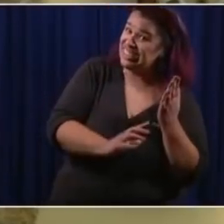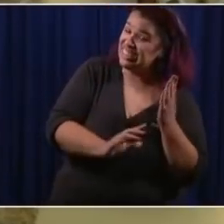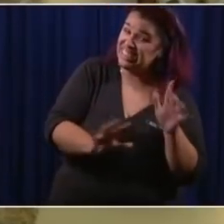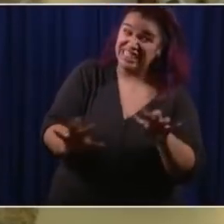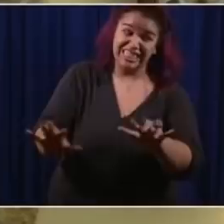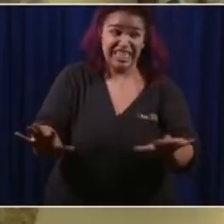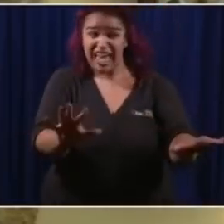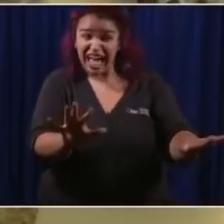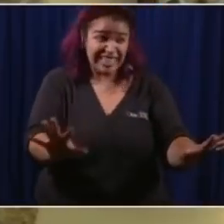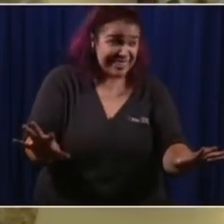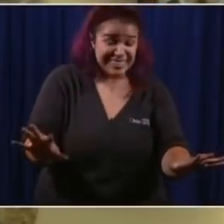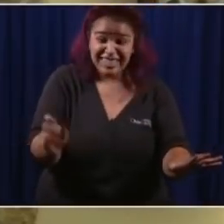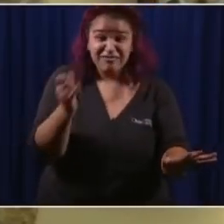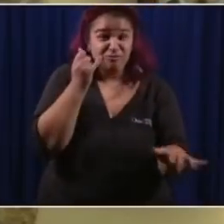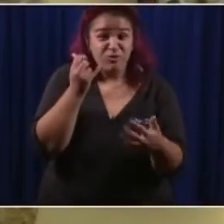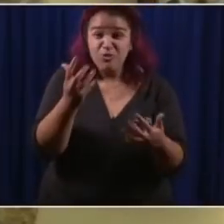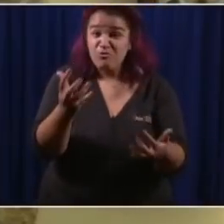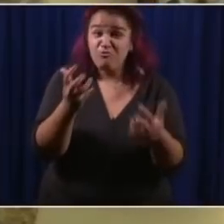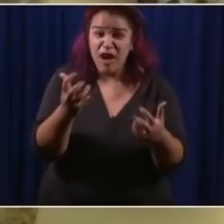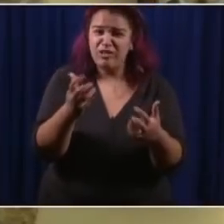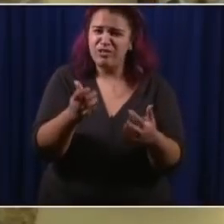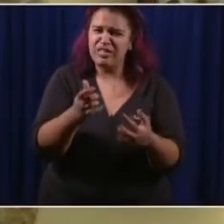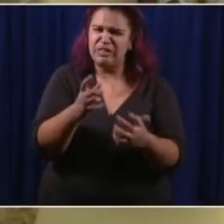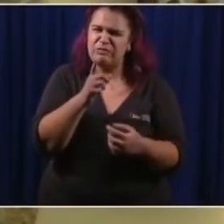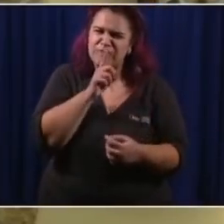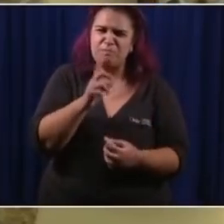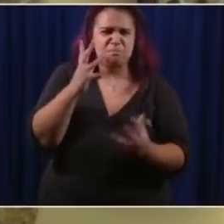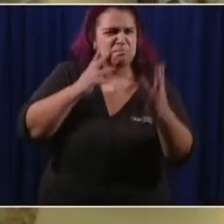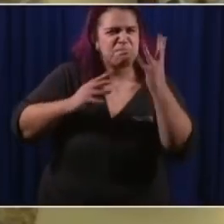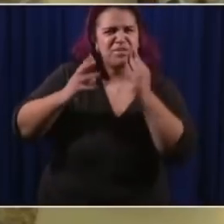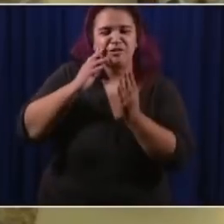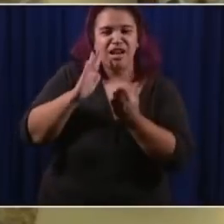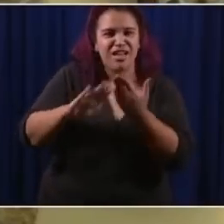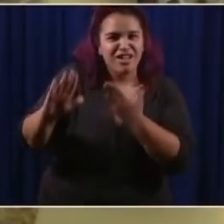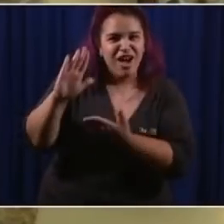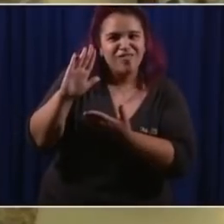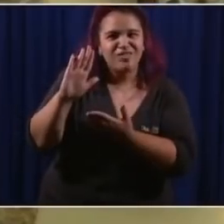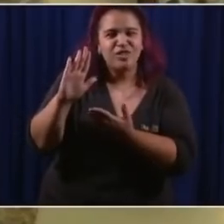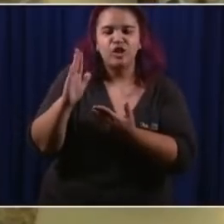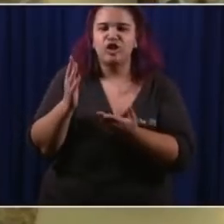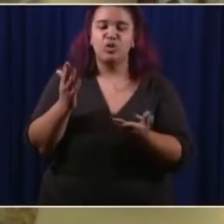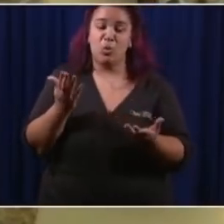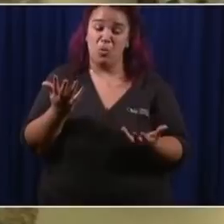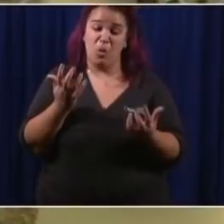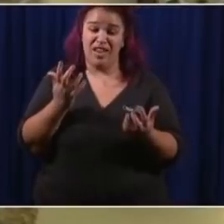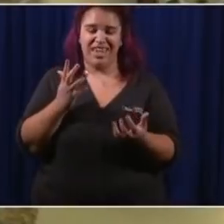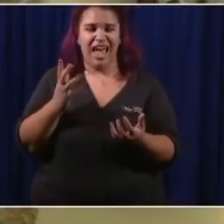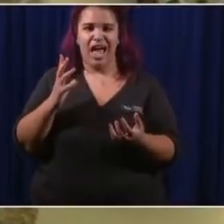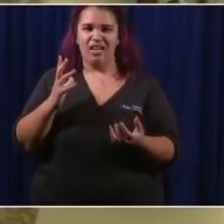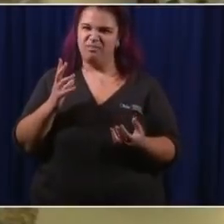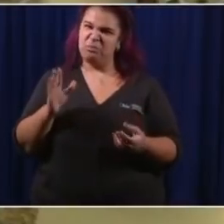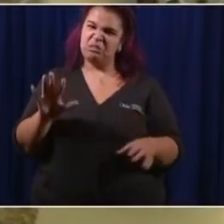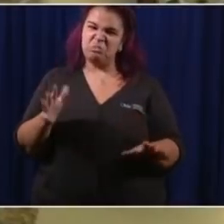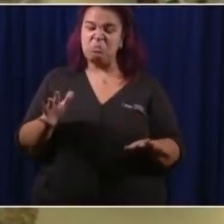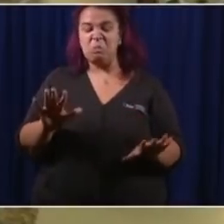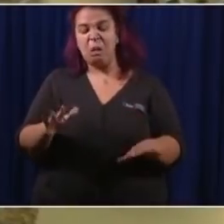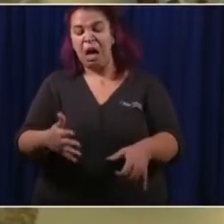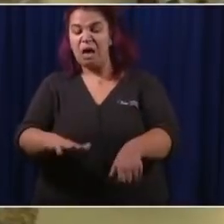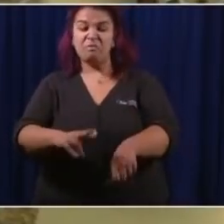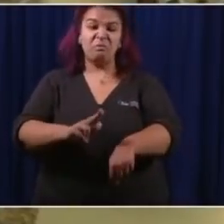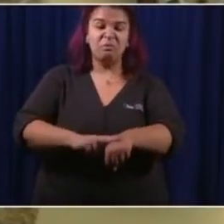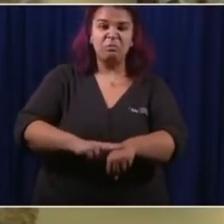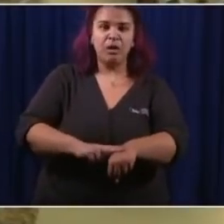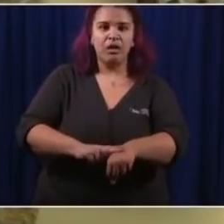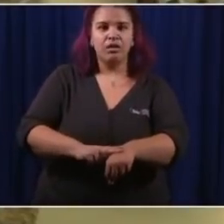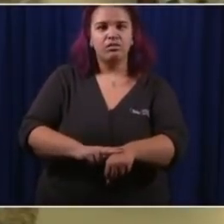regular year, as close to a regular year as we can, we got to be careful. This is, we can enjoy this,